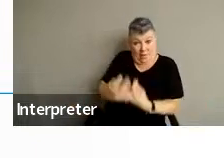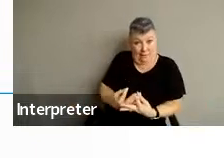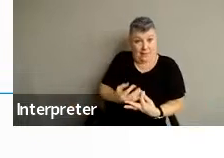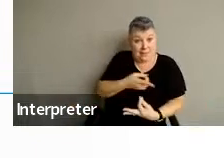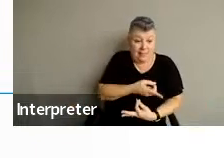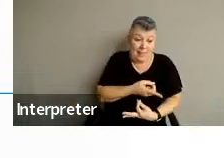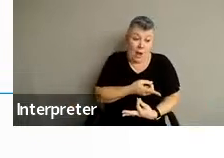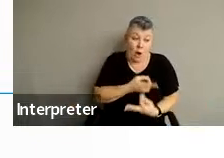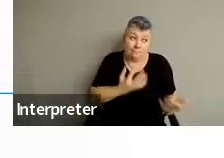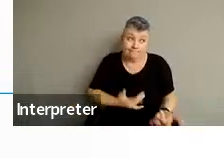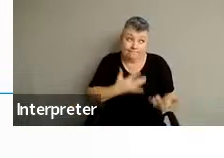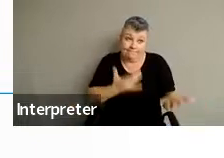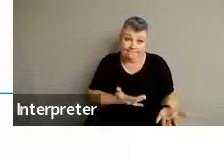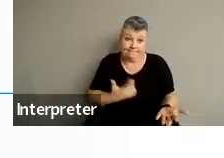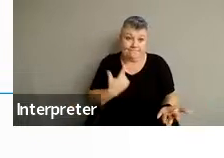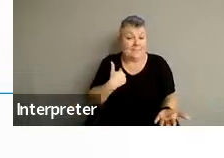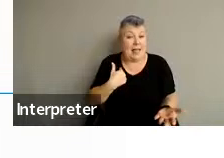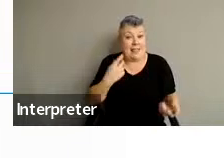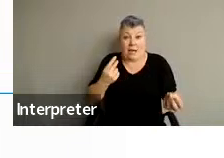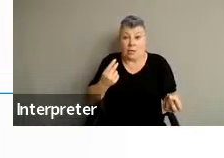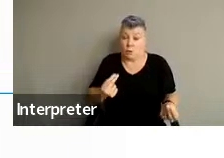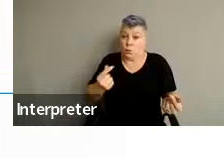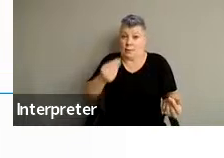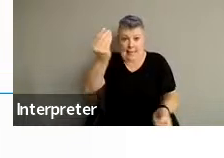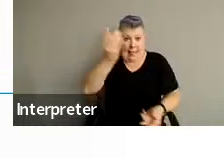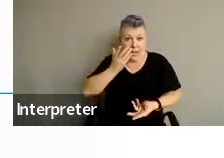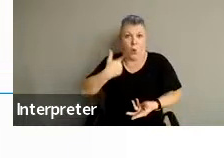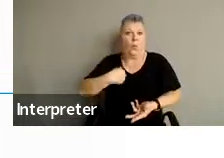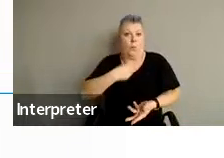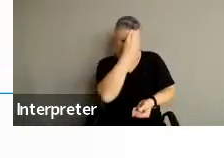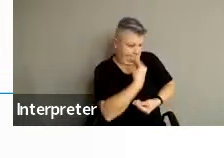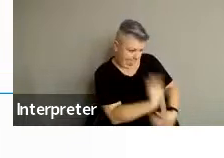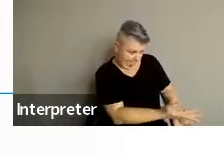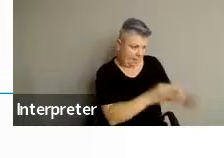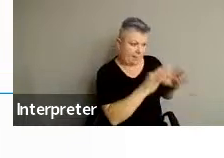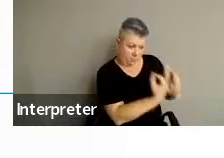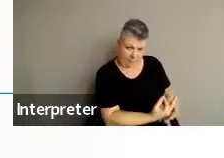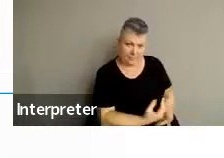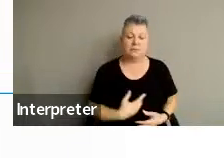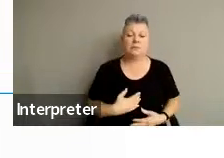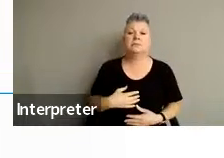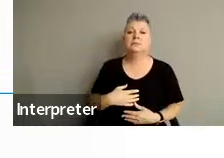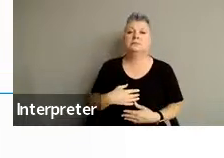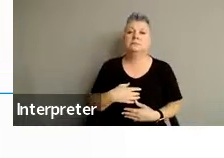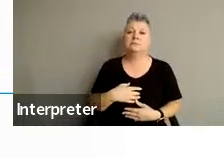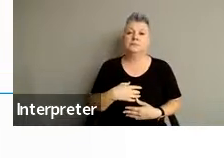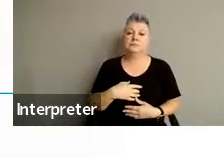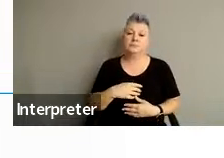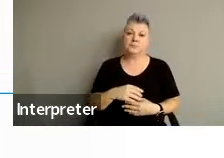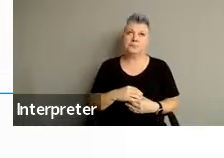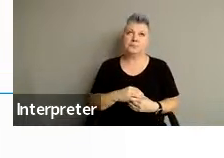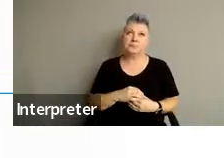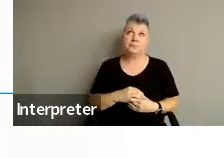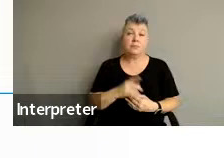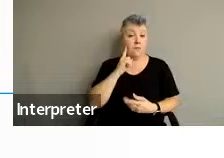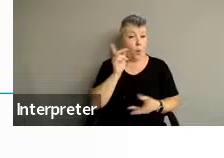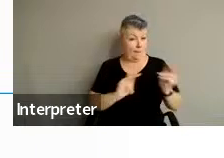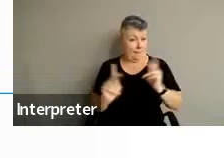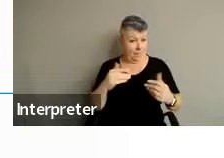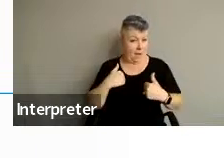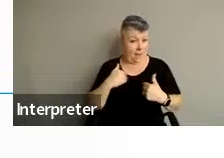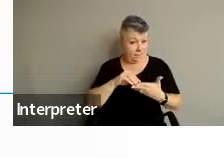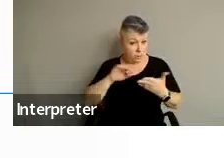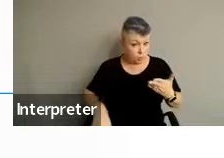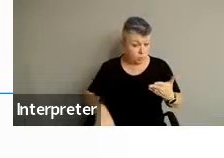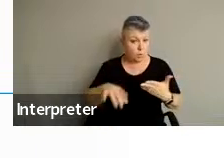we find out, we make the announcements. This is when summer programs are, this is when the school is going to be open. But those of you that have students or know